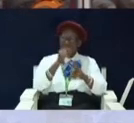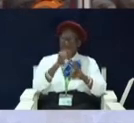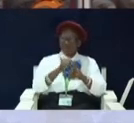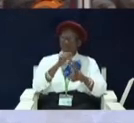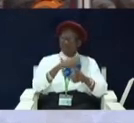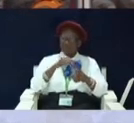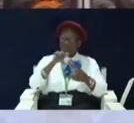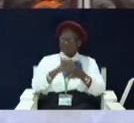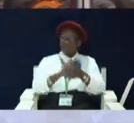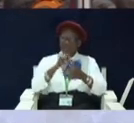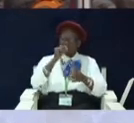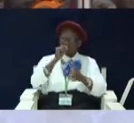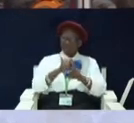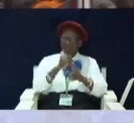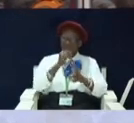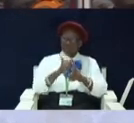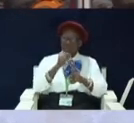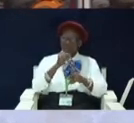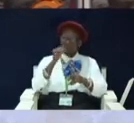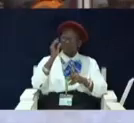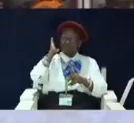be oro na ni pe